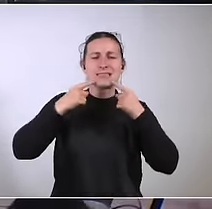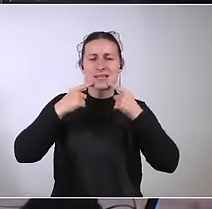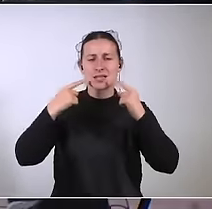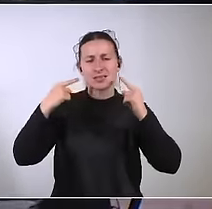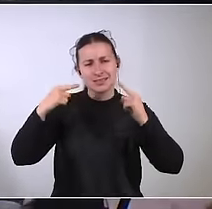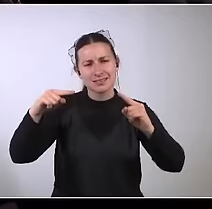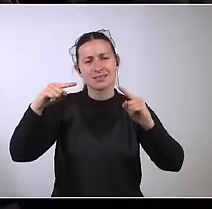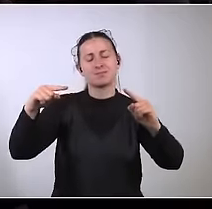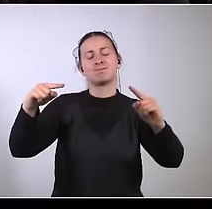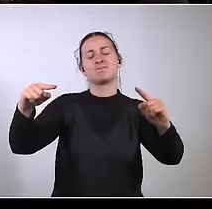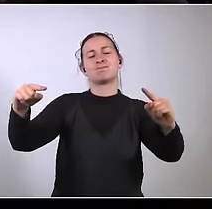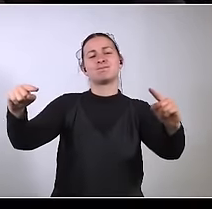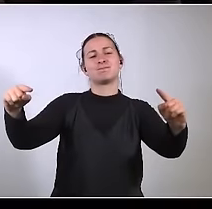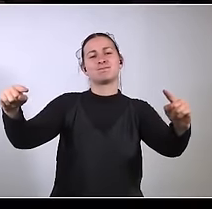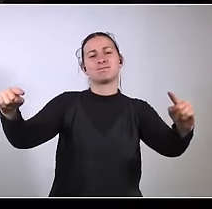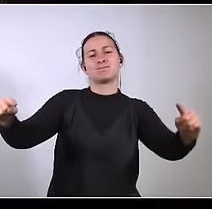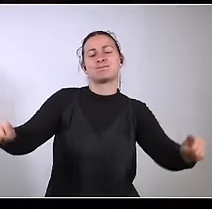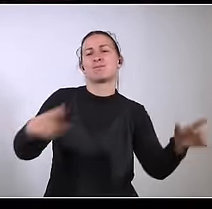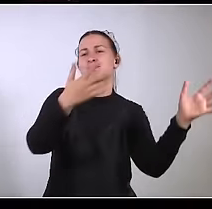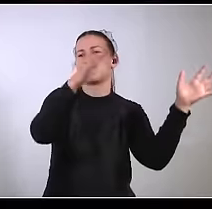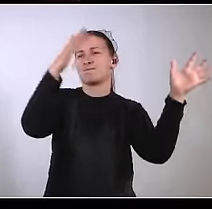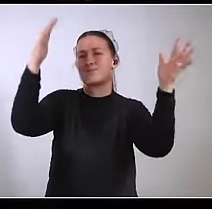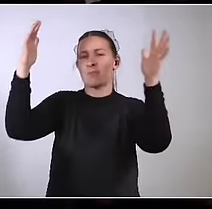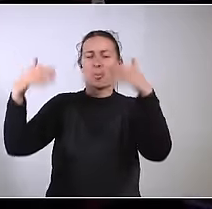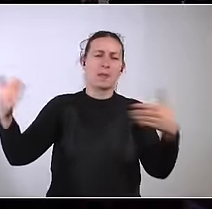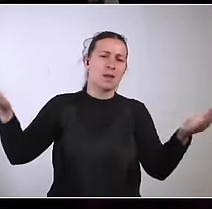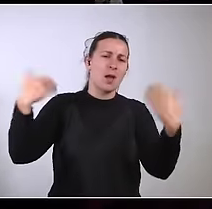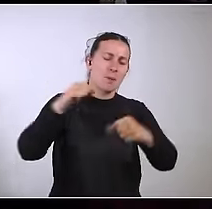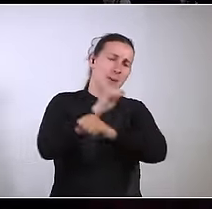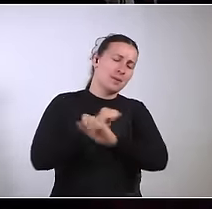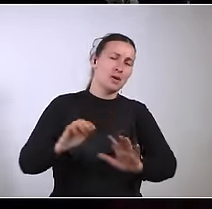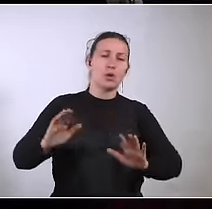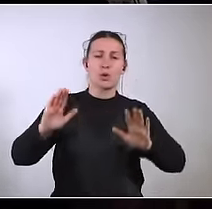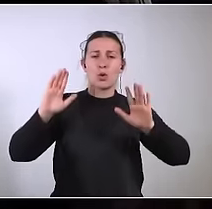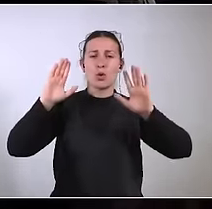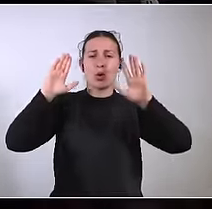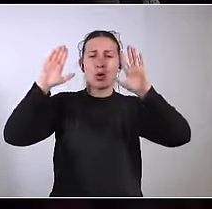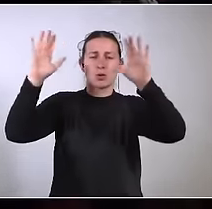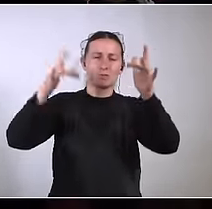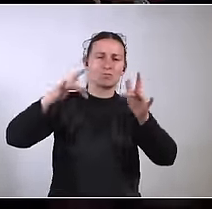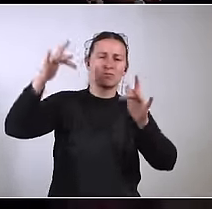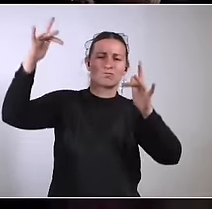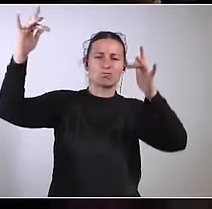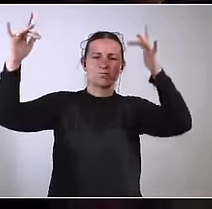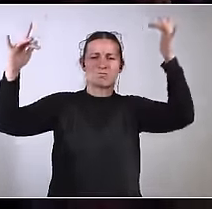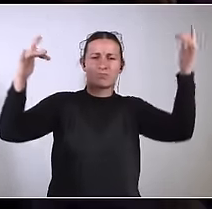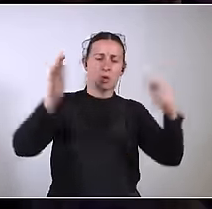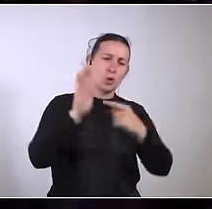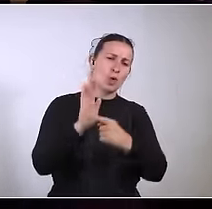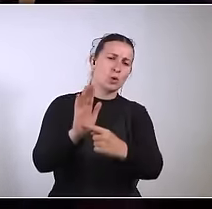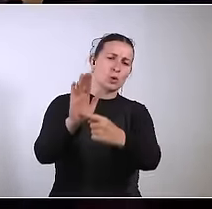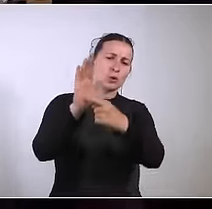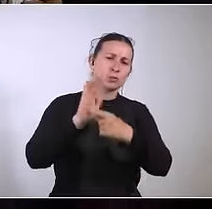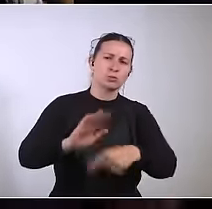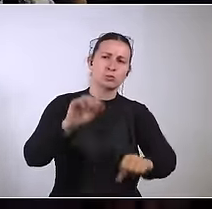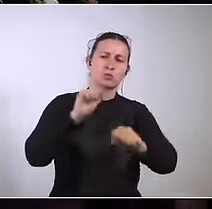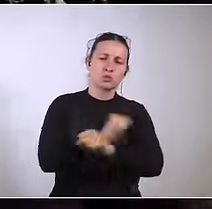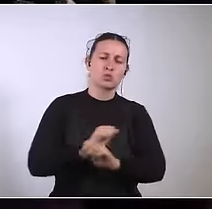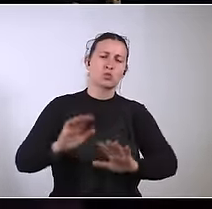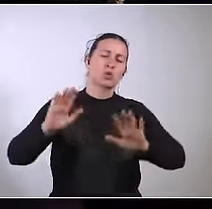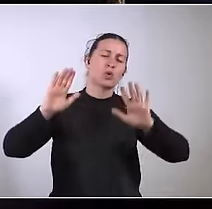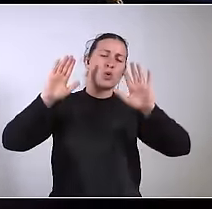declare it. Come on, miracles, signs, and wonders.